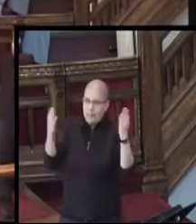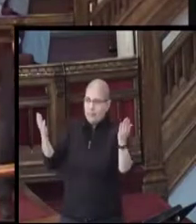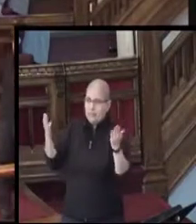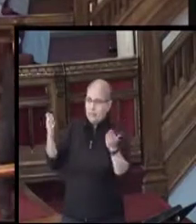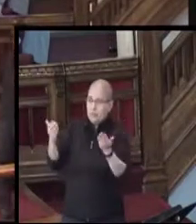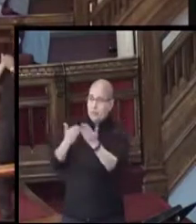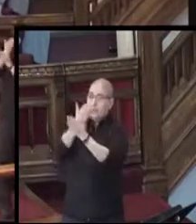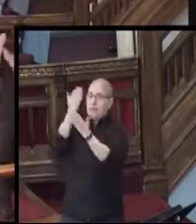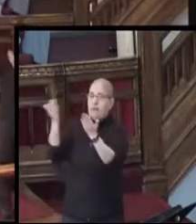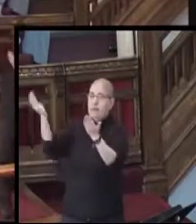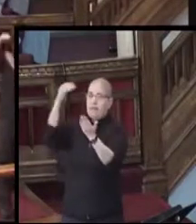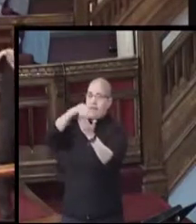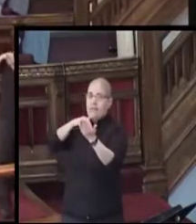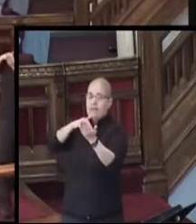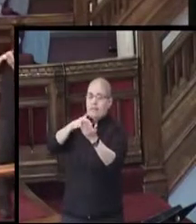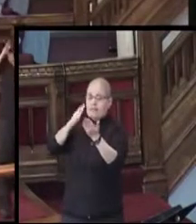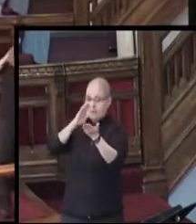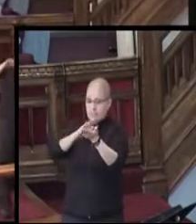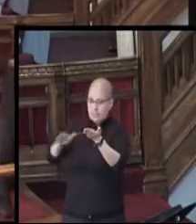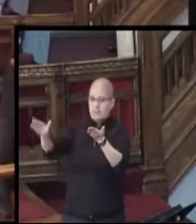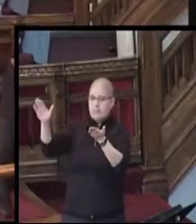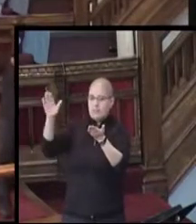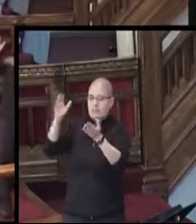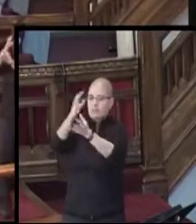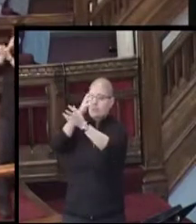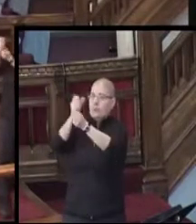forgiveness, and the freedom you offer.